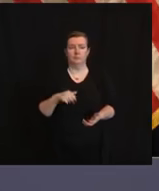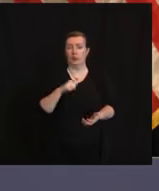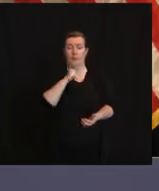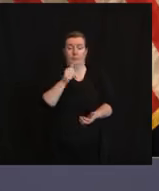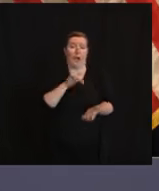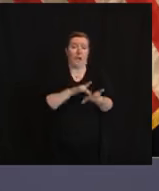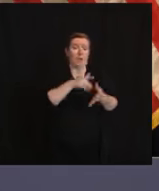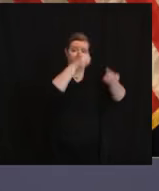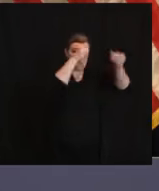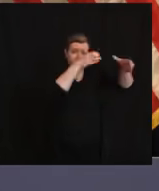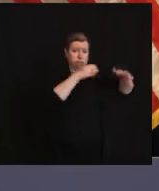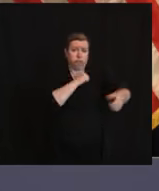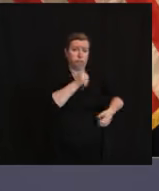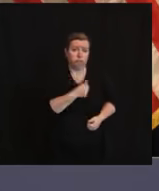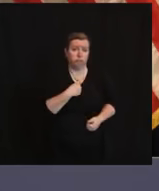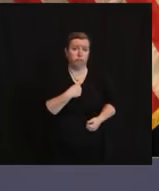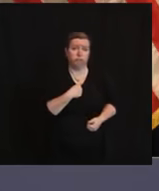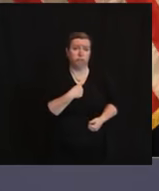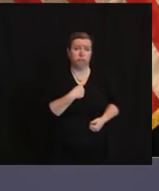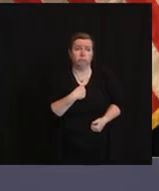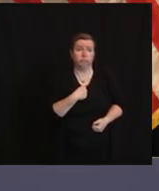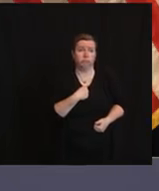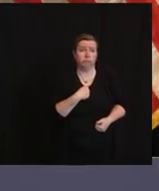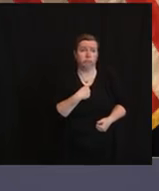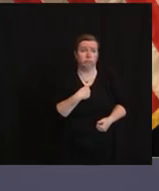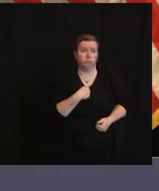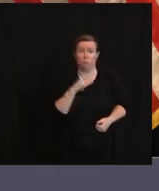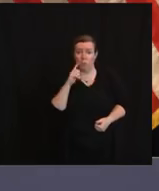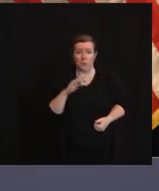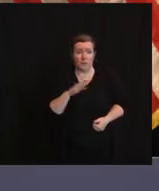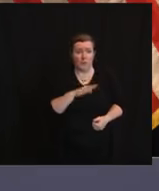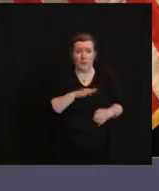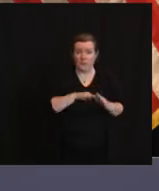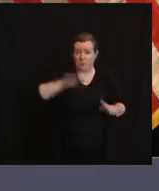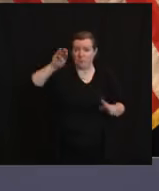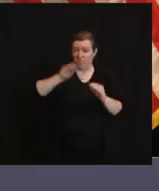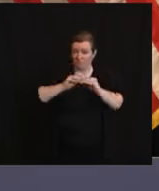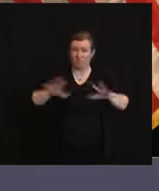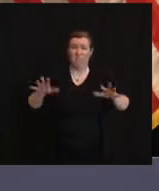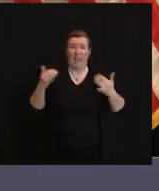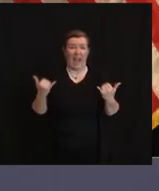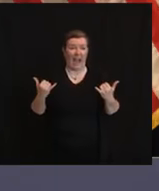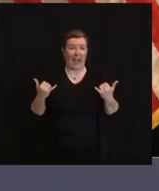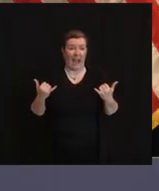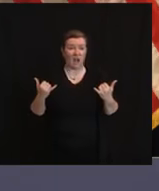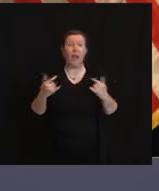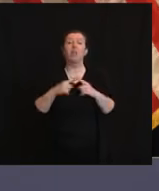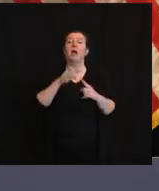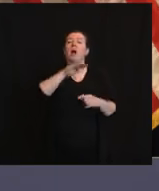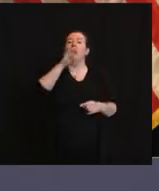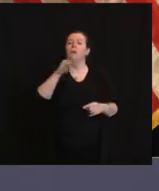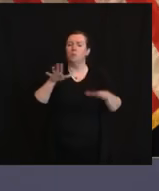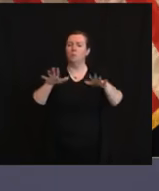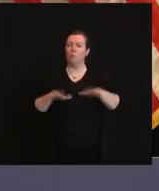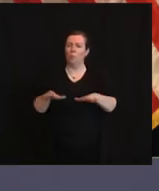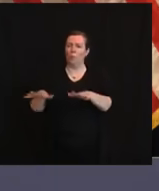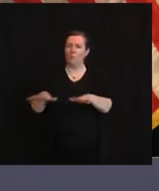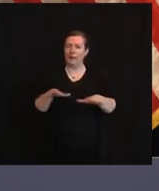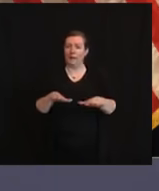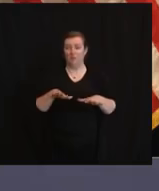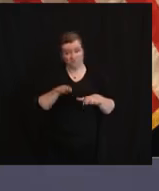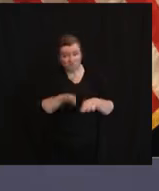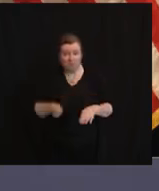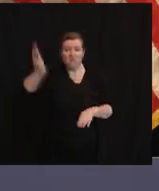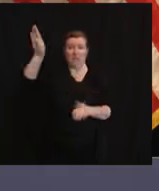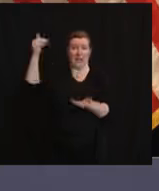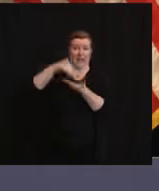you go from some rage, such as the one that we've been in, into some dormancy, and then a return. Even if you get